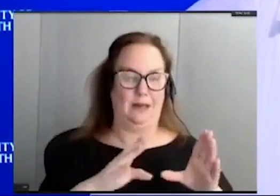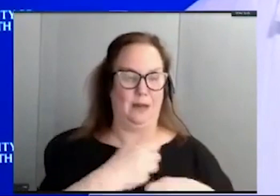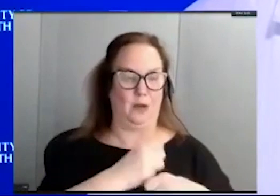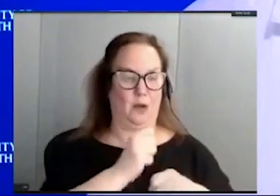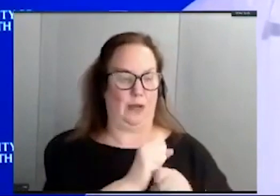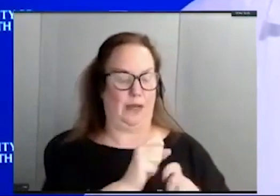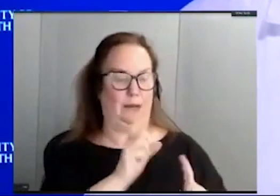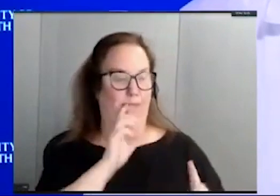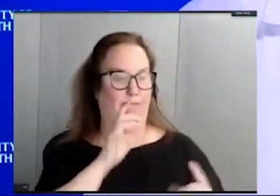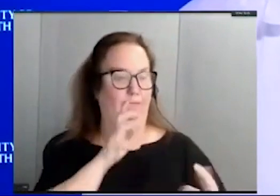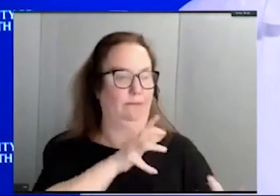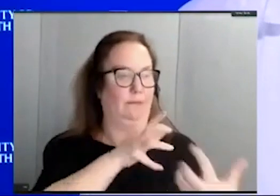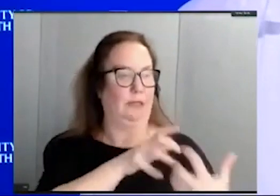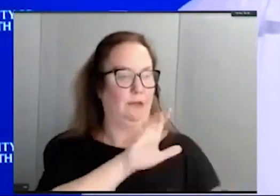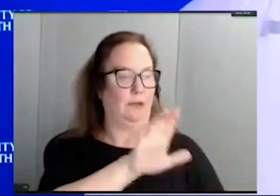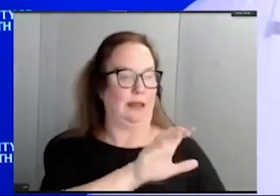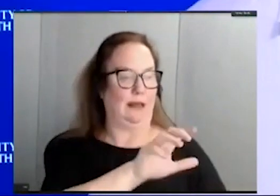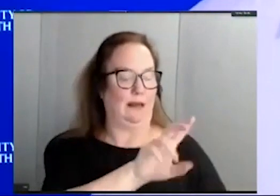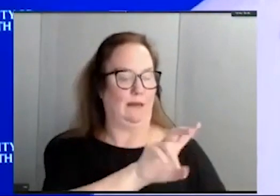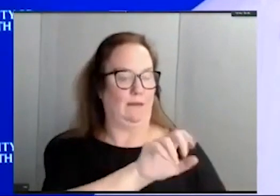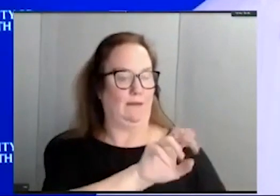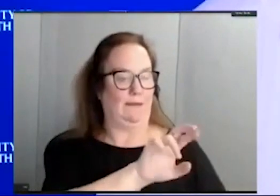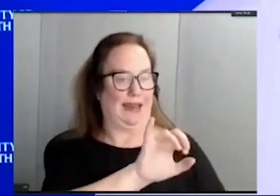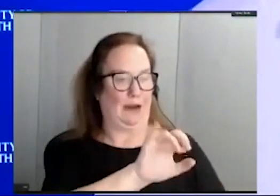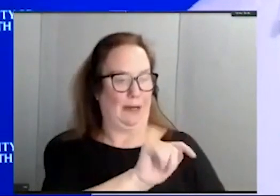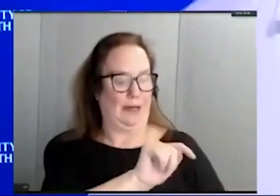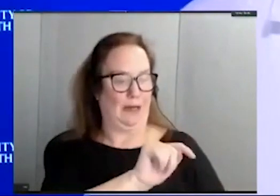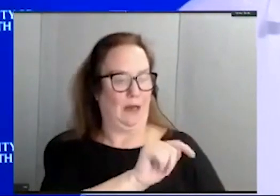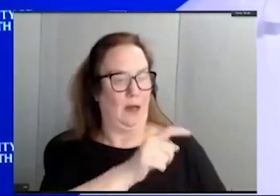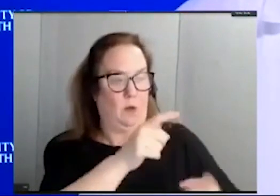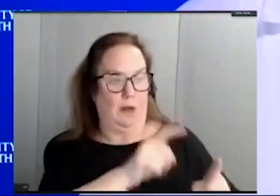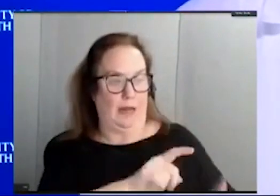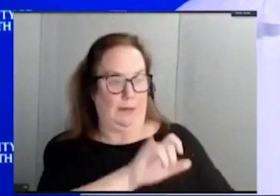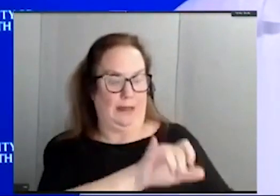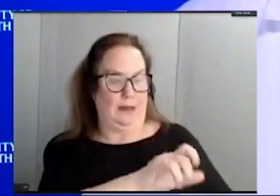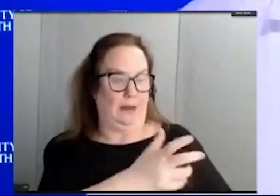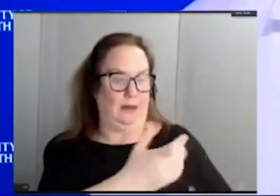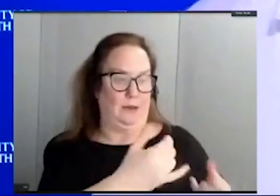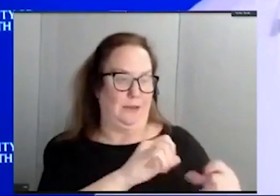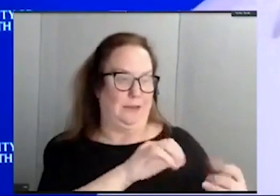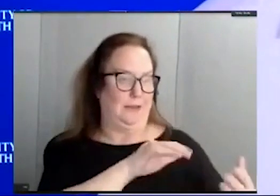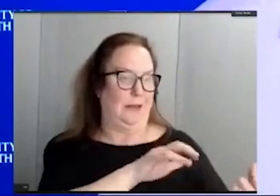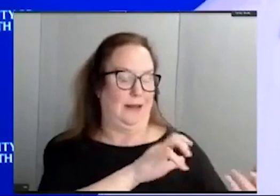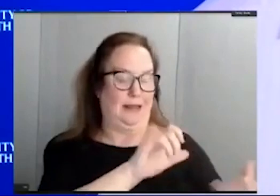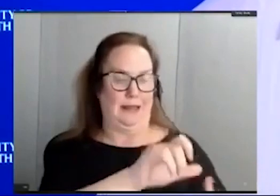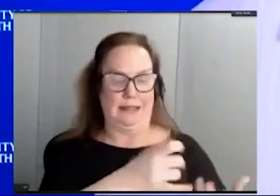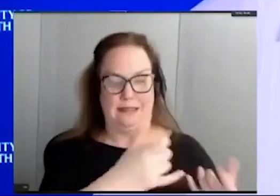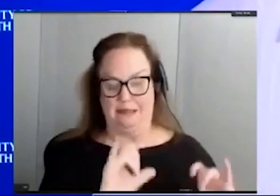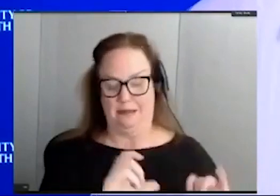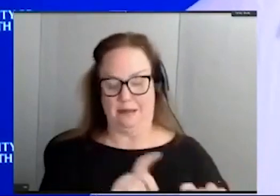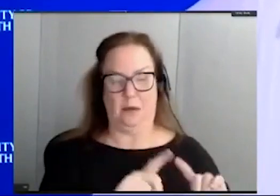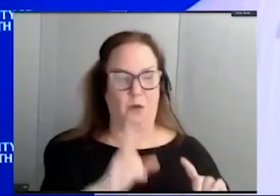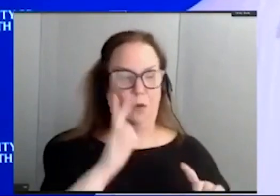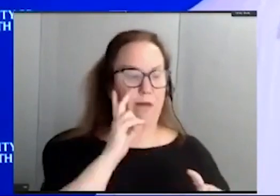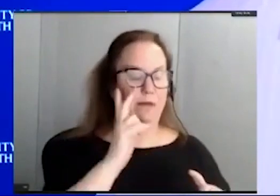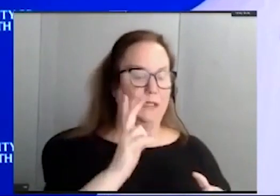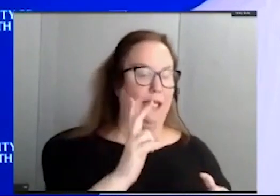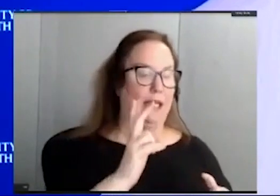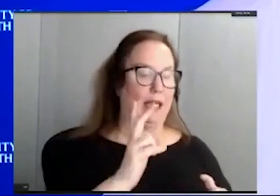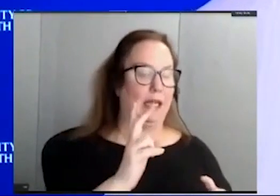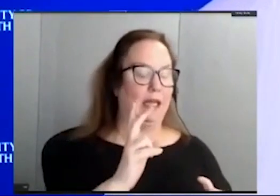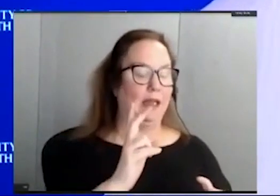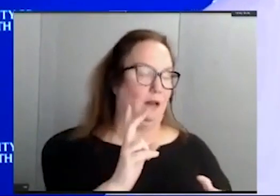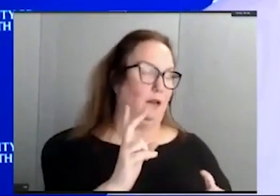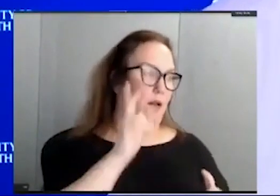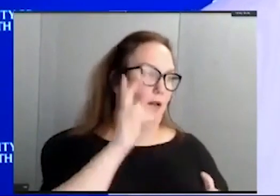that variant spike. What happened to that? They're probably still studying it, but what we have seen and what we've heard, we've seen